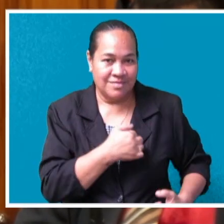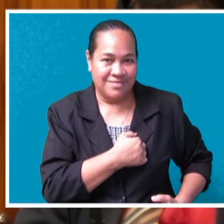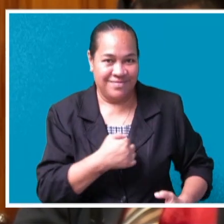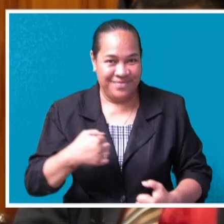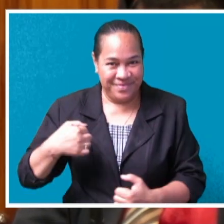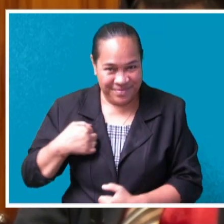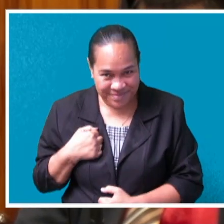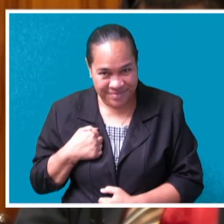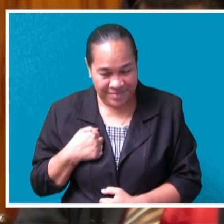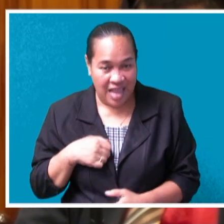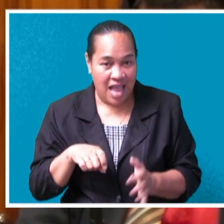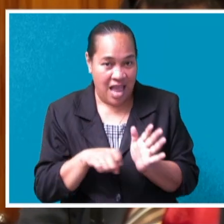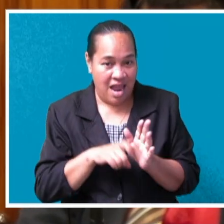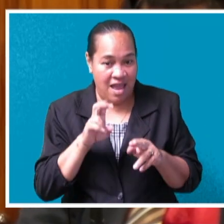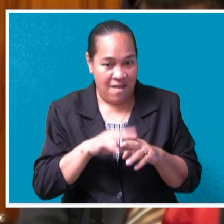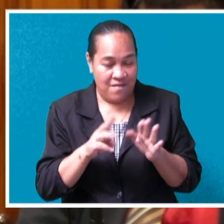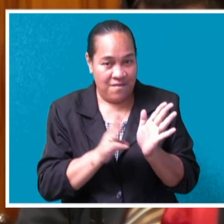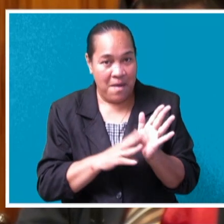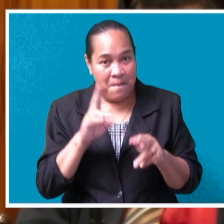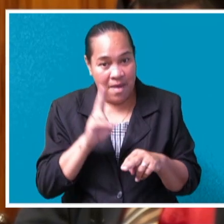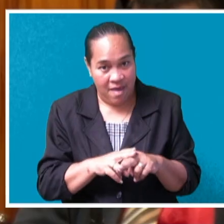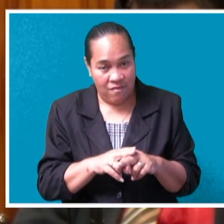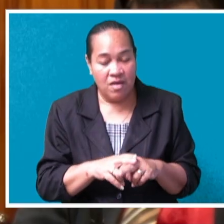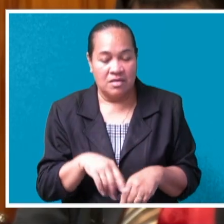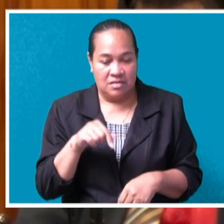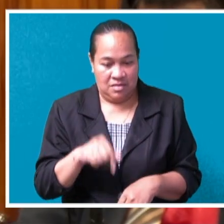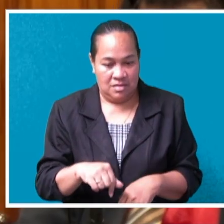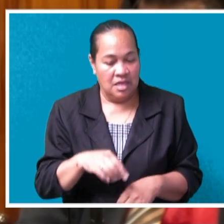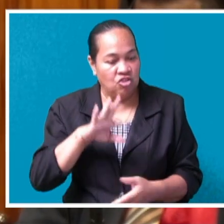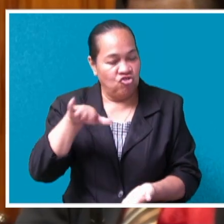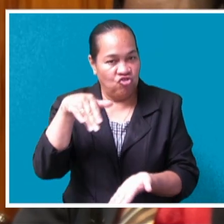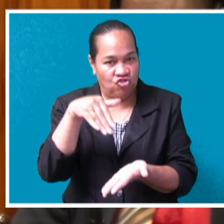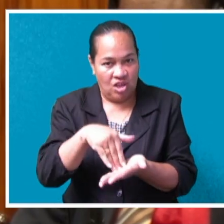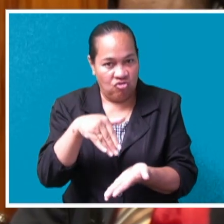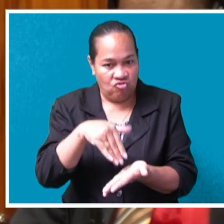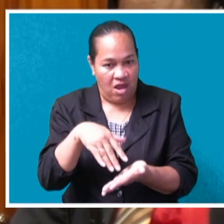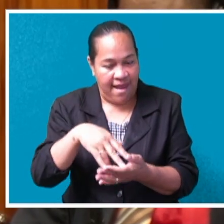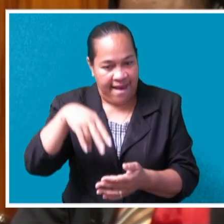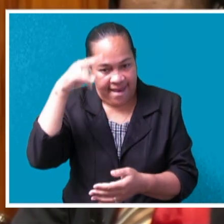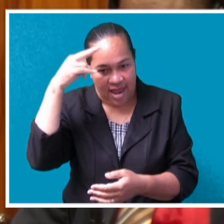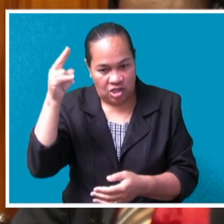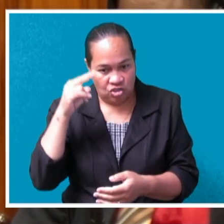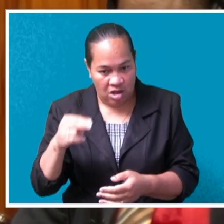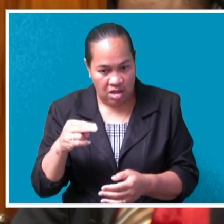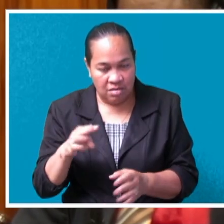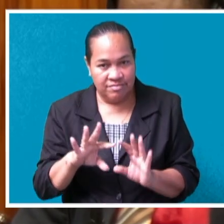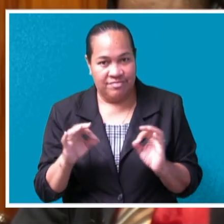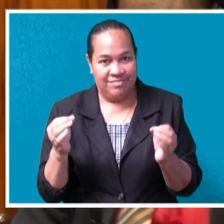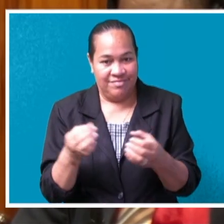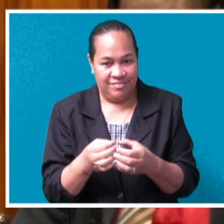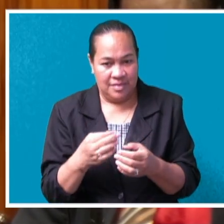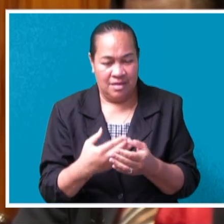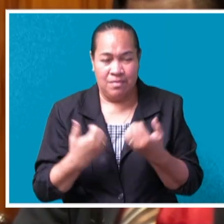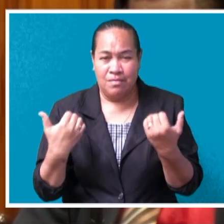forces. The RFMF is one of the country's central national institutions. For decades,